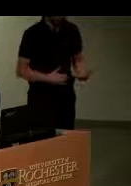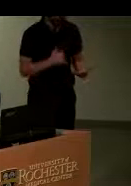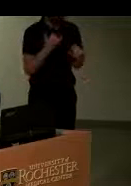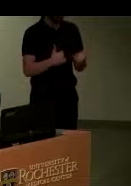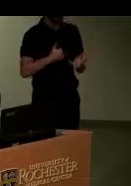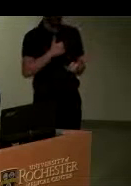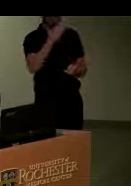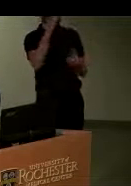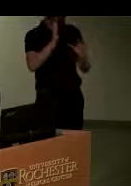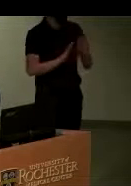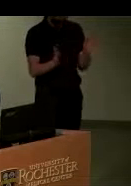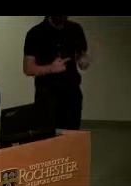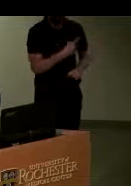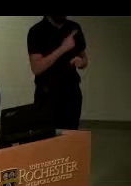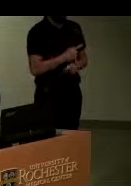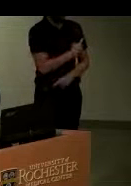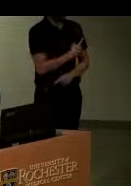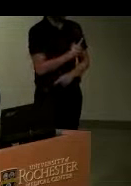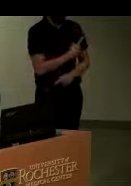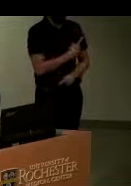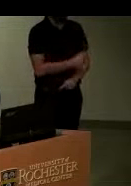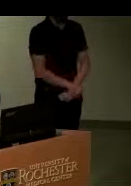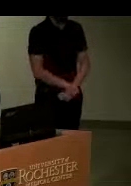I know for sure he's right,